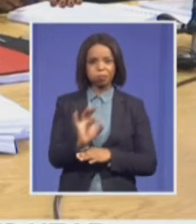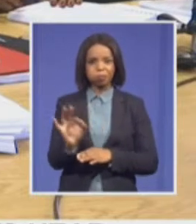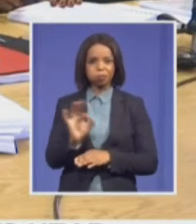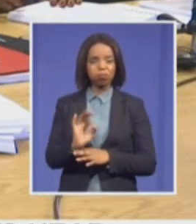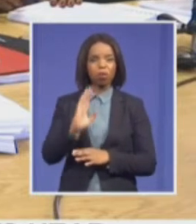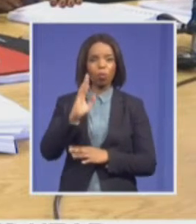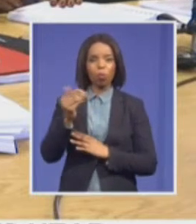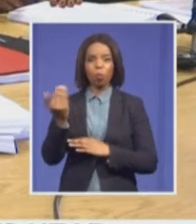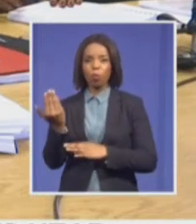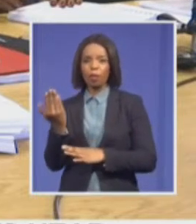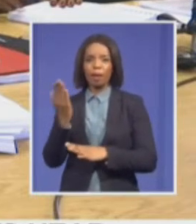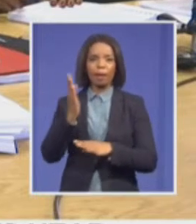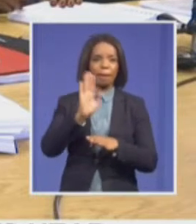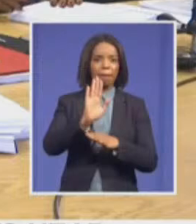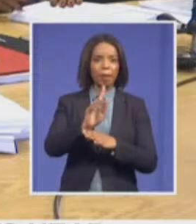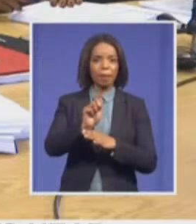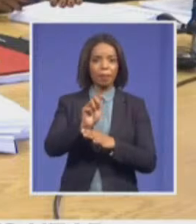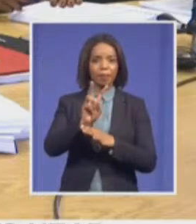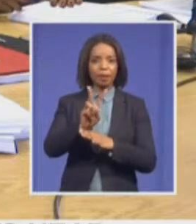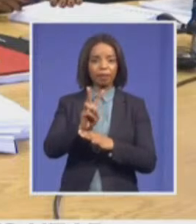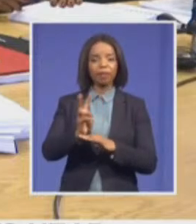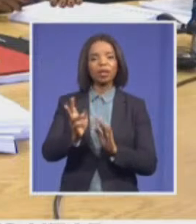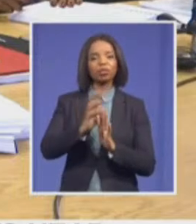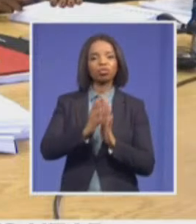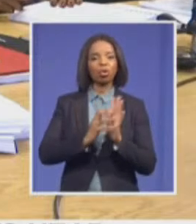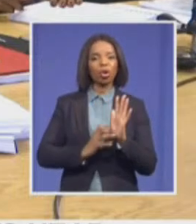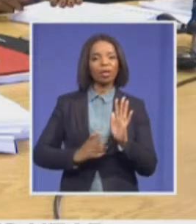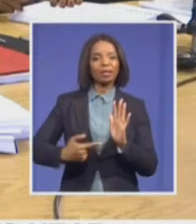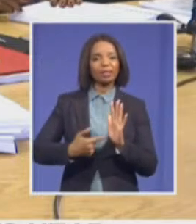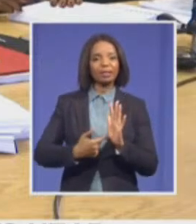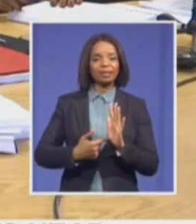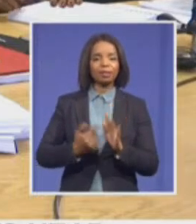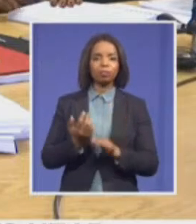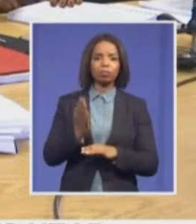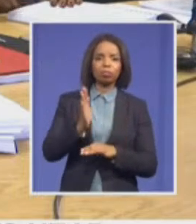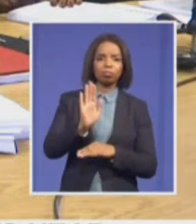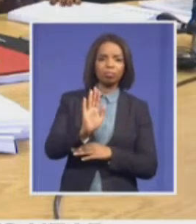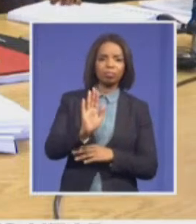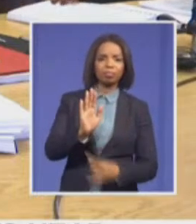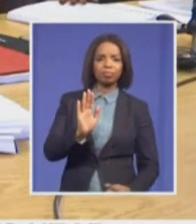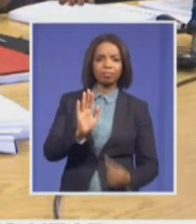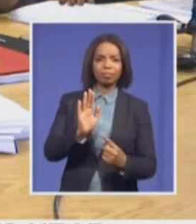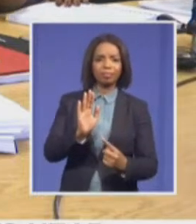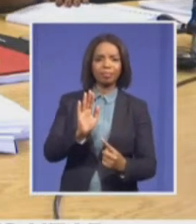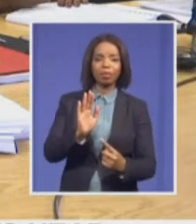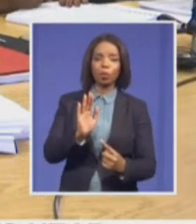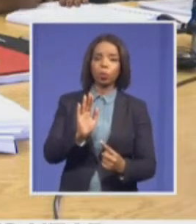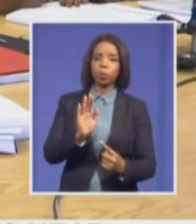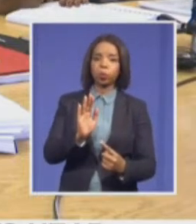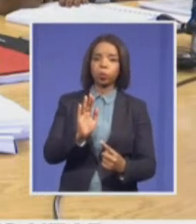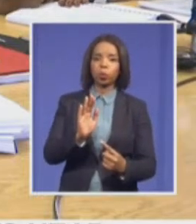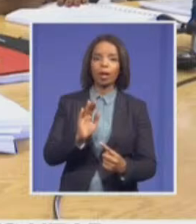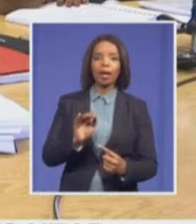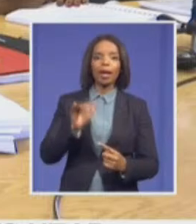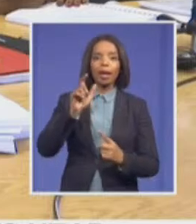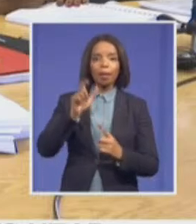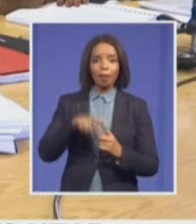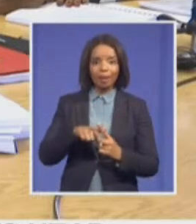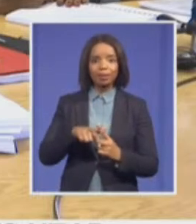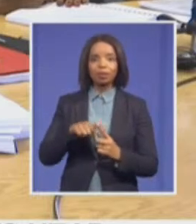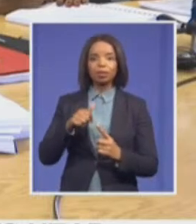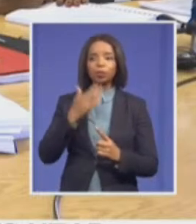with a compromised source. were deposed to an